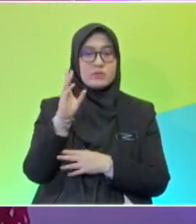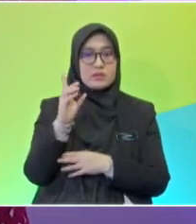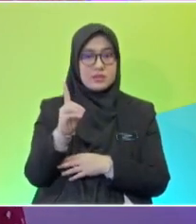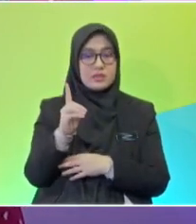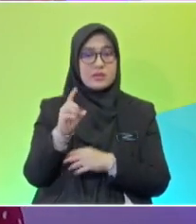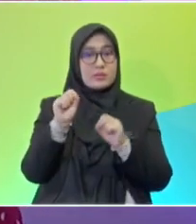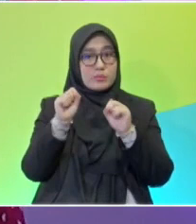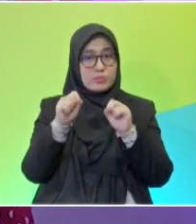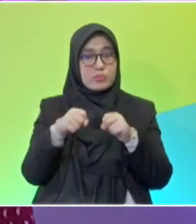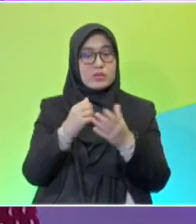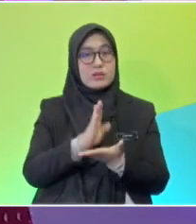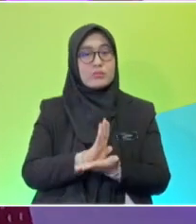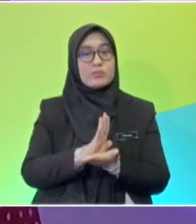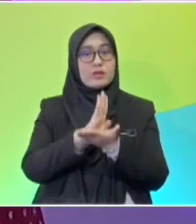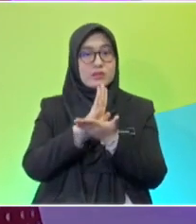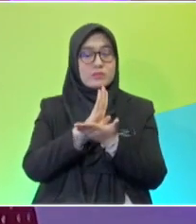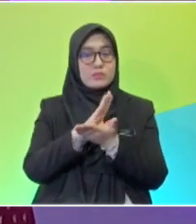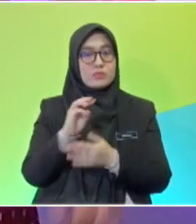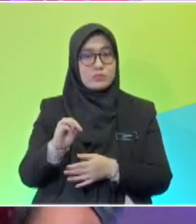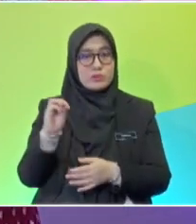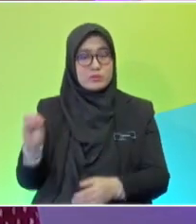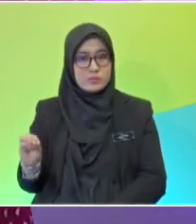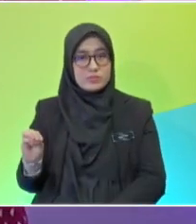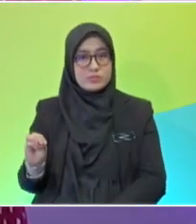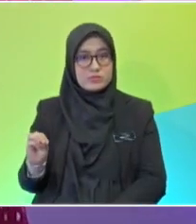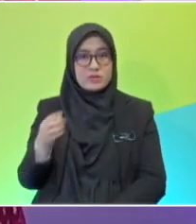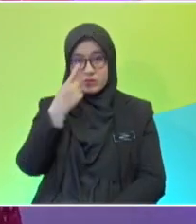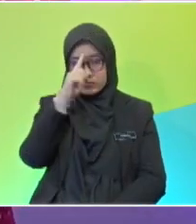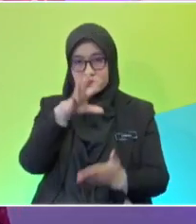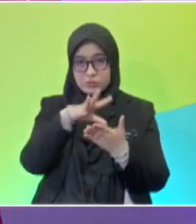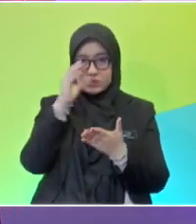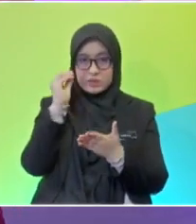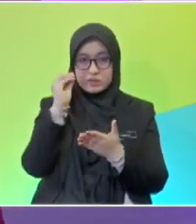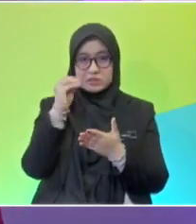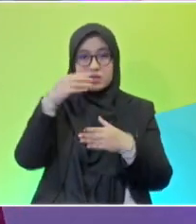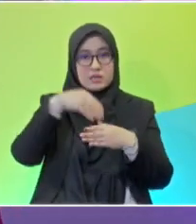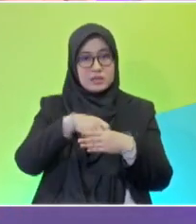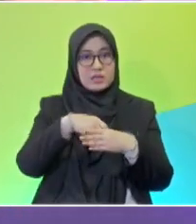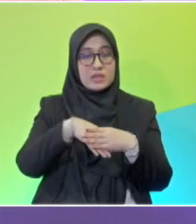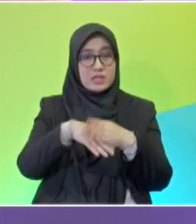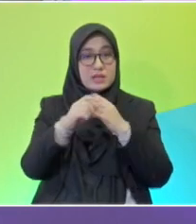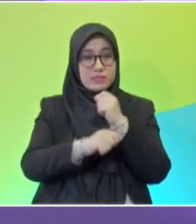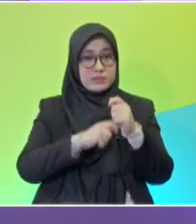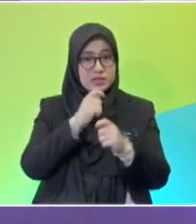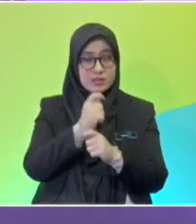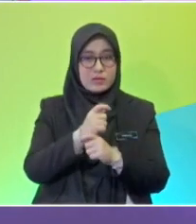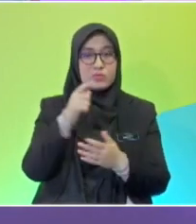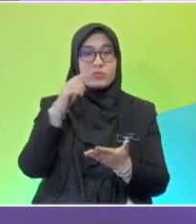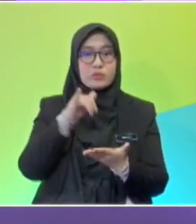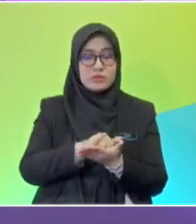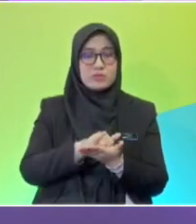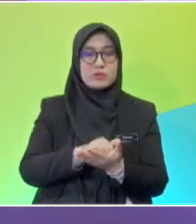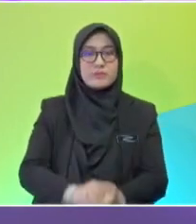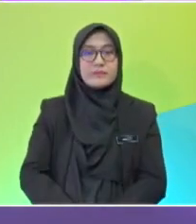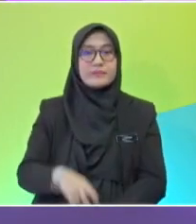to track their progress throughout the year. So this is one thing I want to make clear to all the teachers out there. PBD